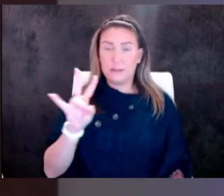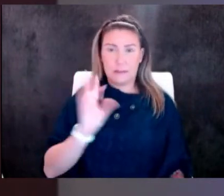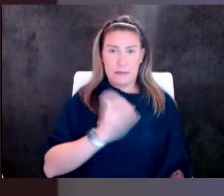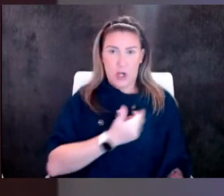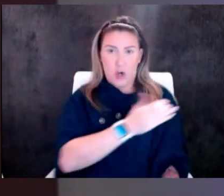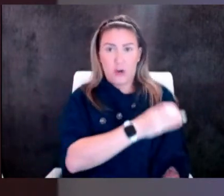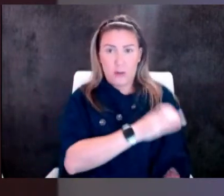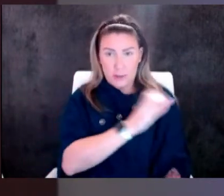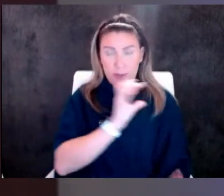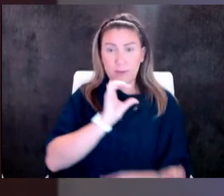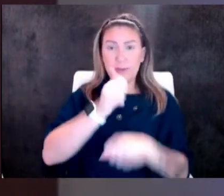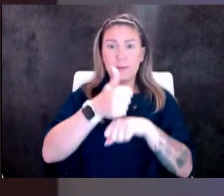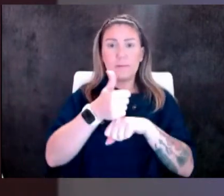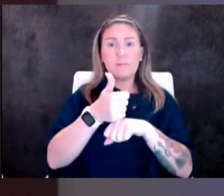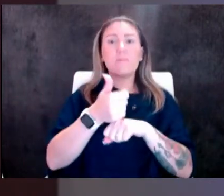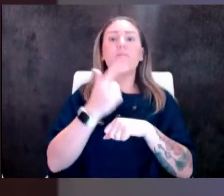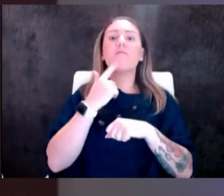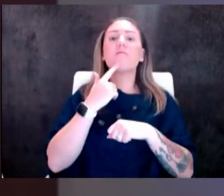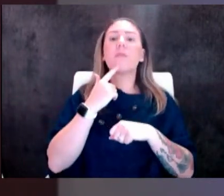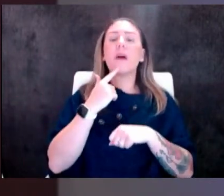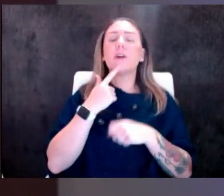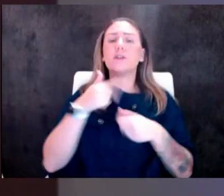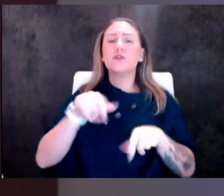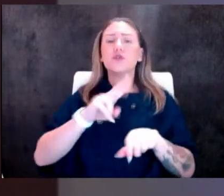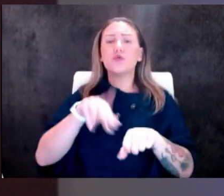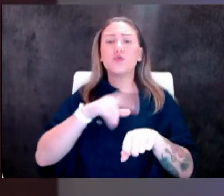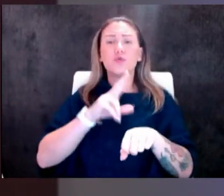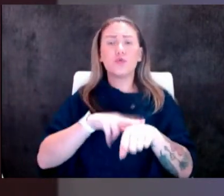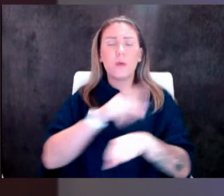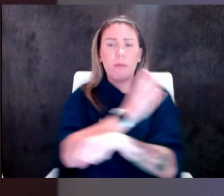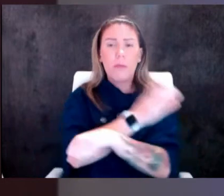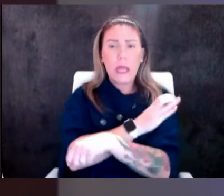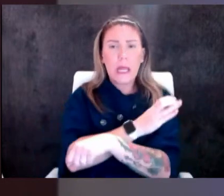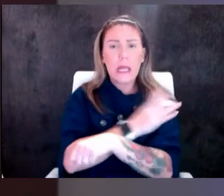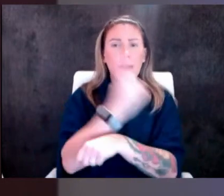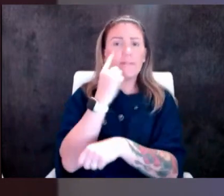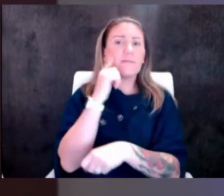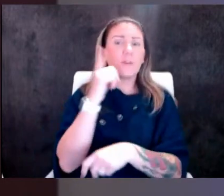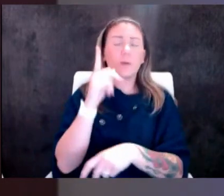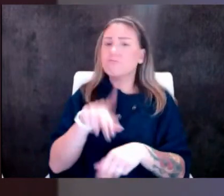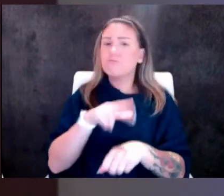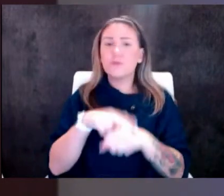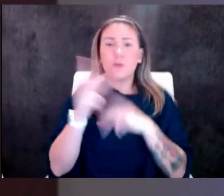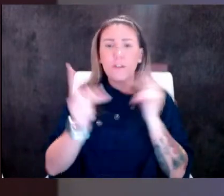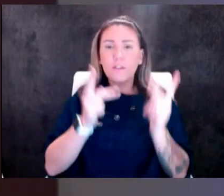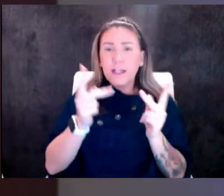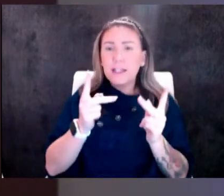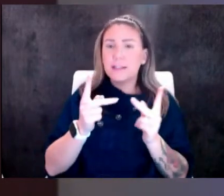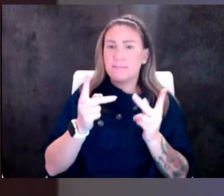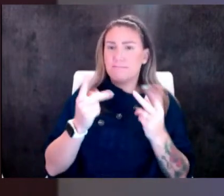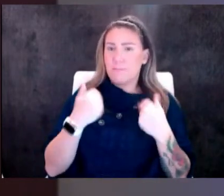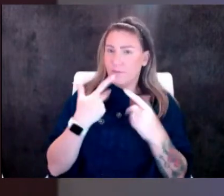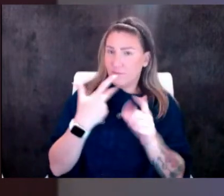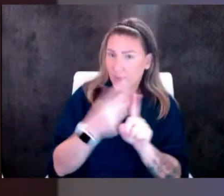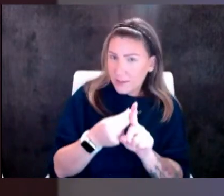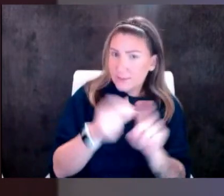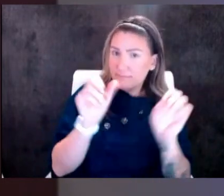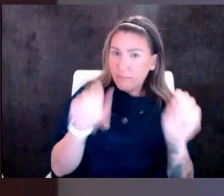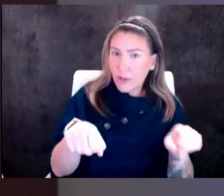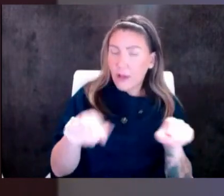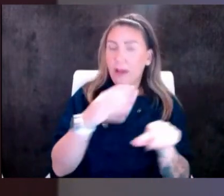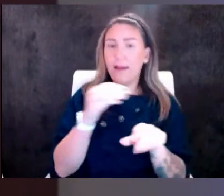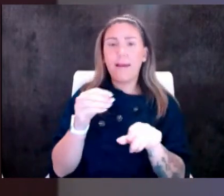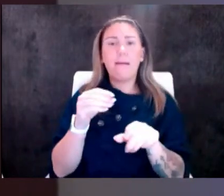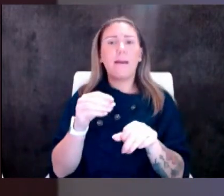run within our regular clinics, so patients coming in for regular visits can get that vaccine, and there's also vaccination slots within our